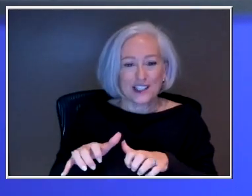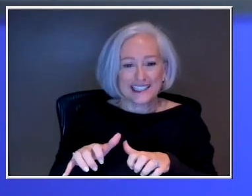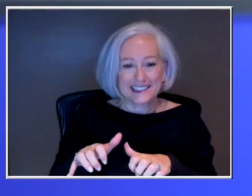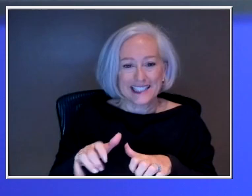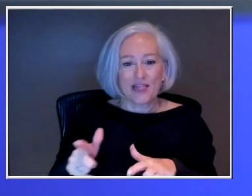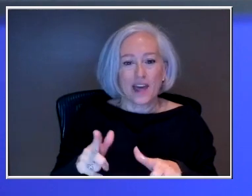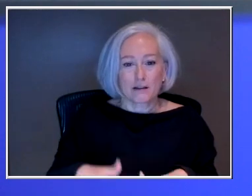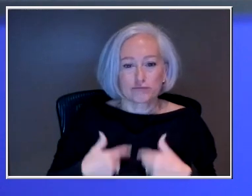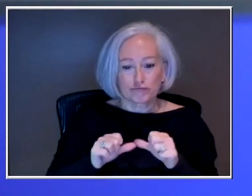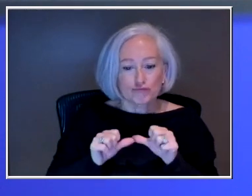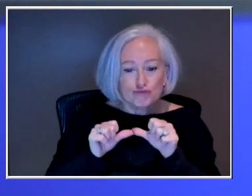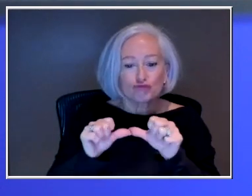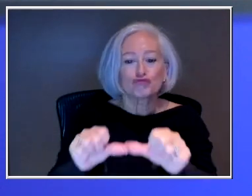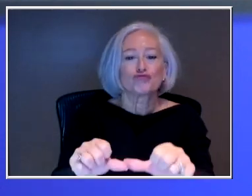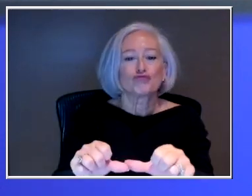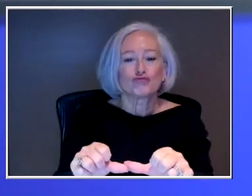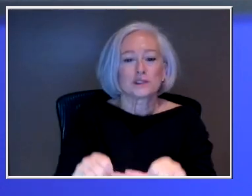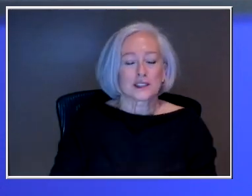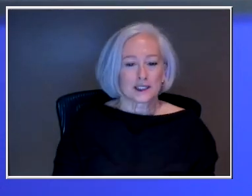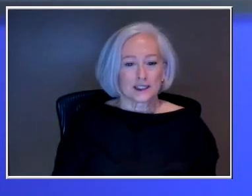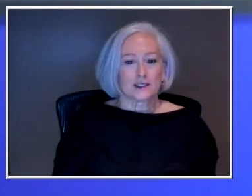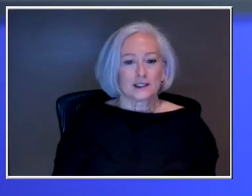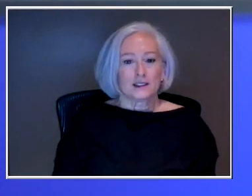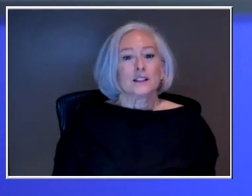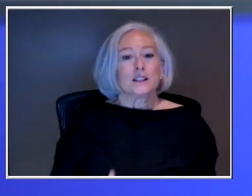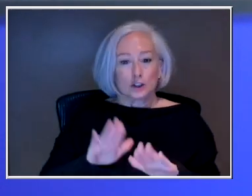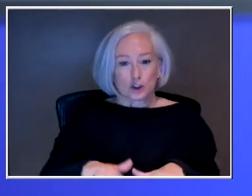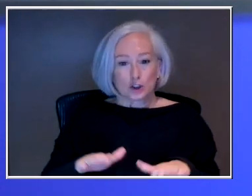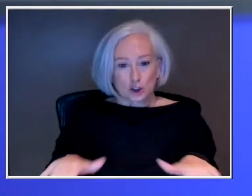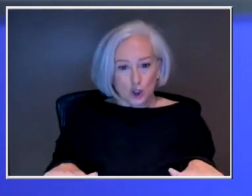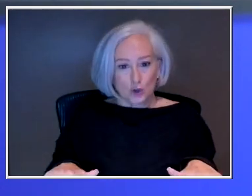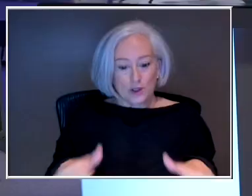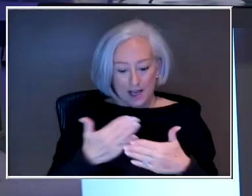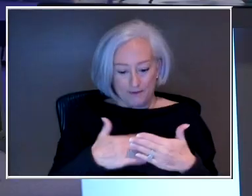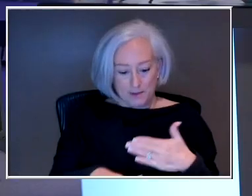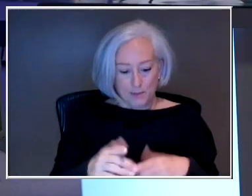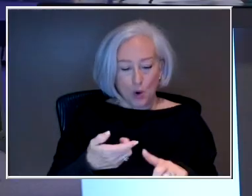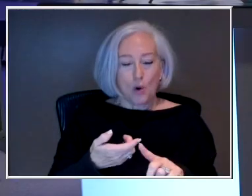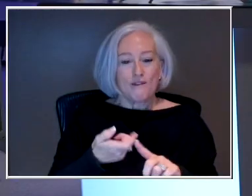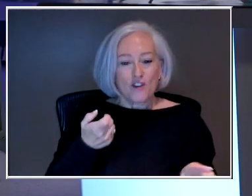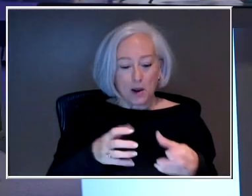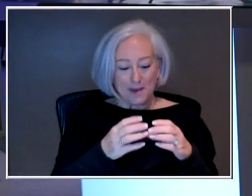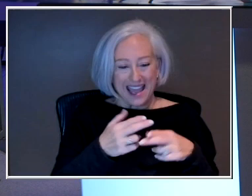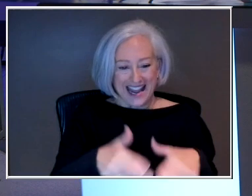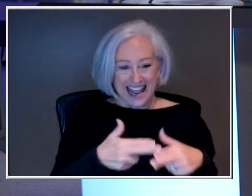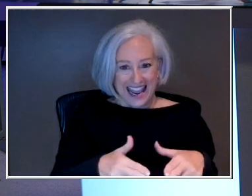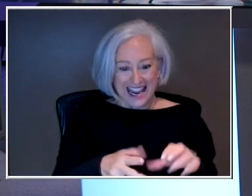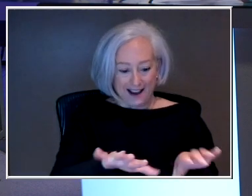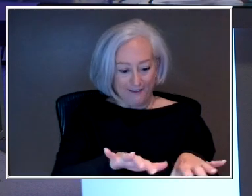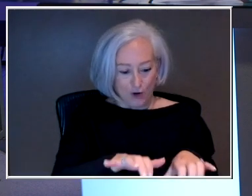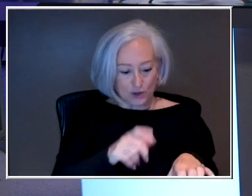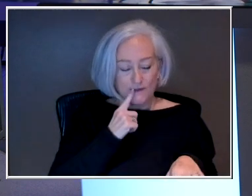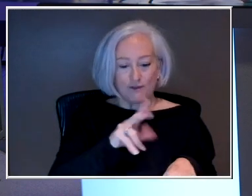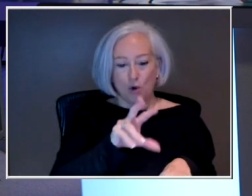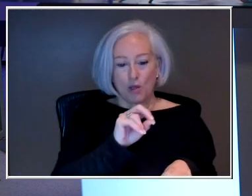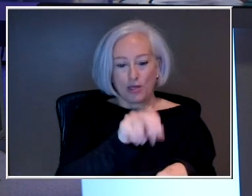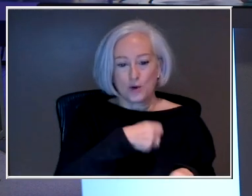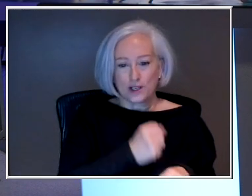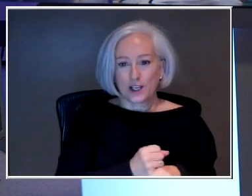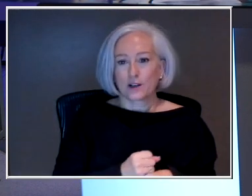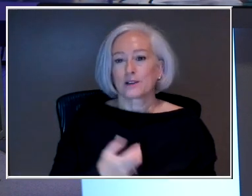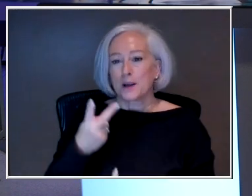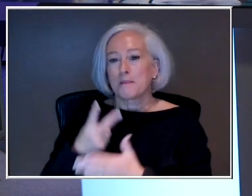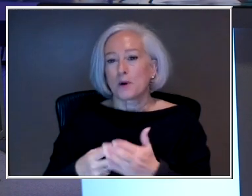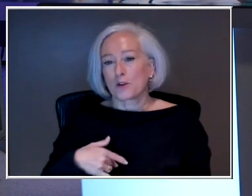life. There's been children born after embryos being frozen for 30 years. Wow. Yeah. Okay, I have both of my kids were frozen embryos. Yeah. But not 30 years,